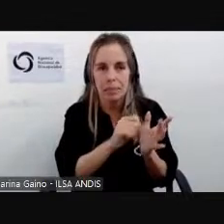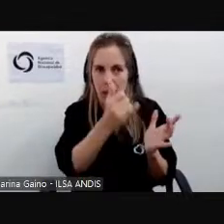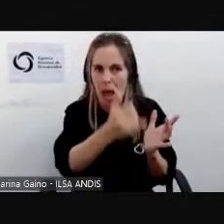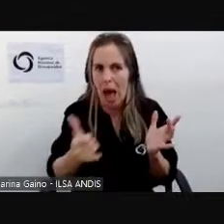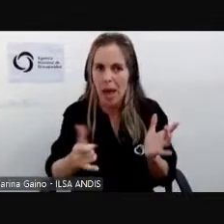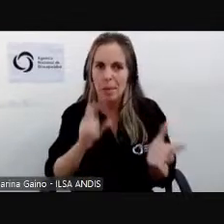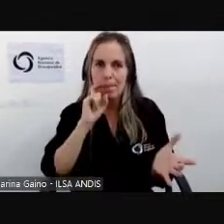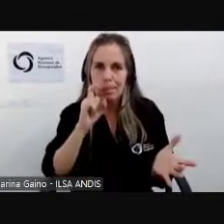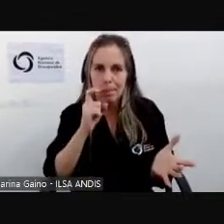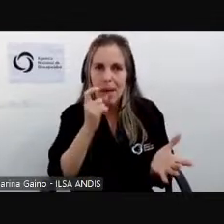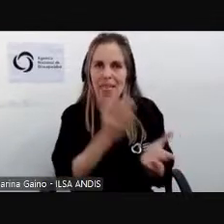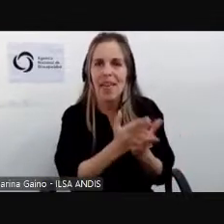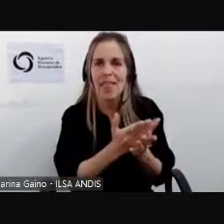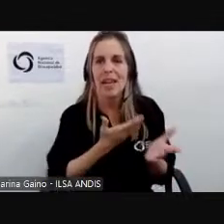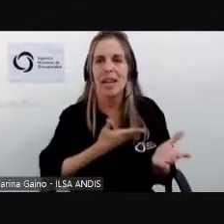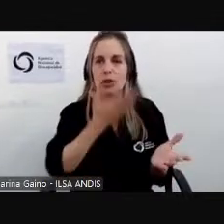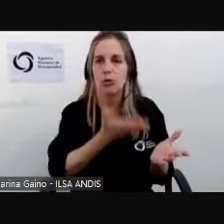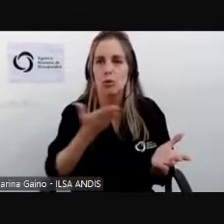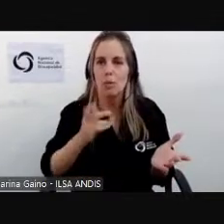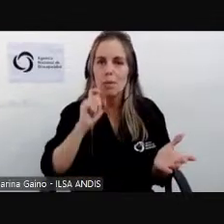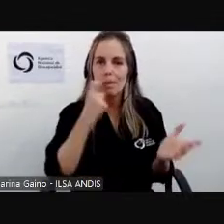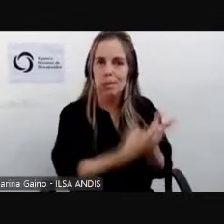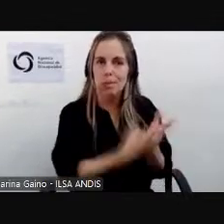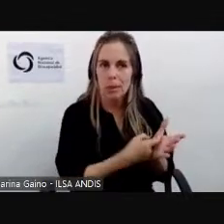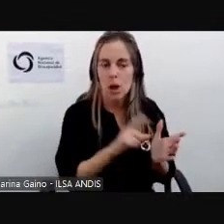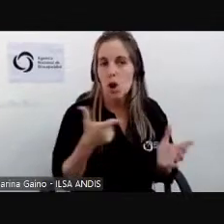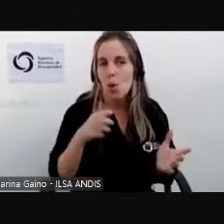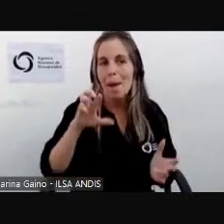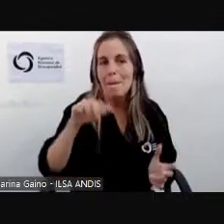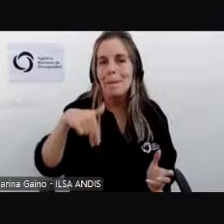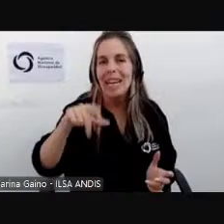if the country where these human rights